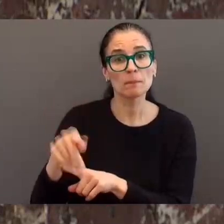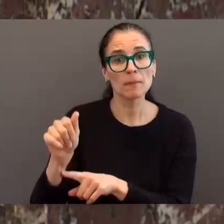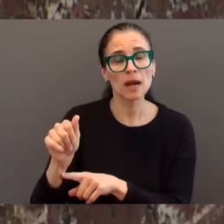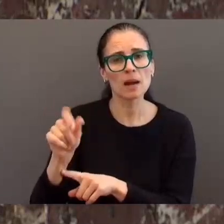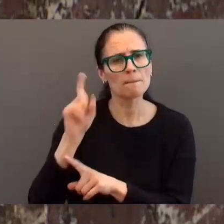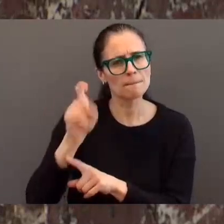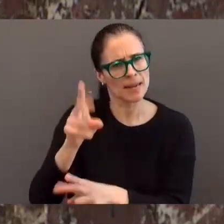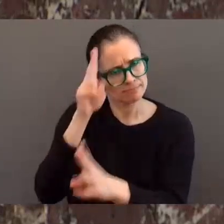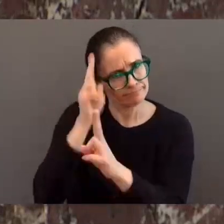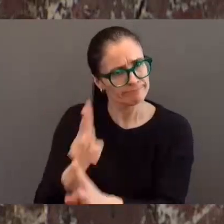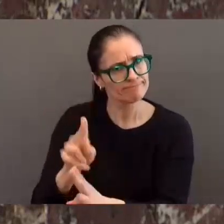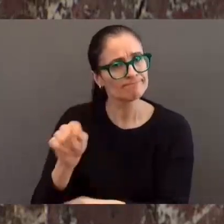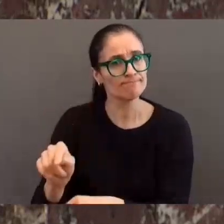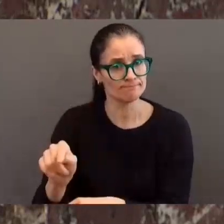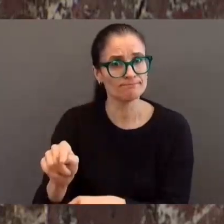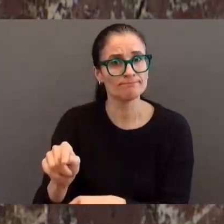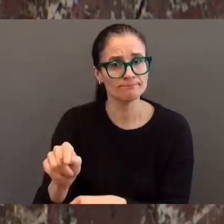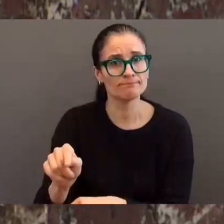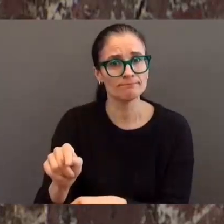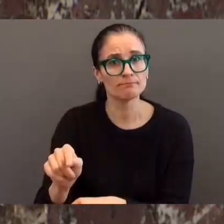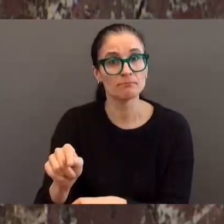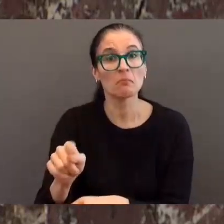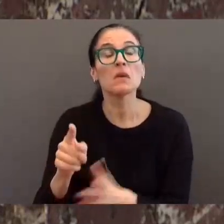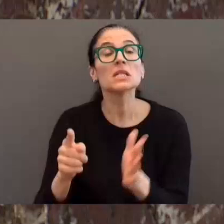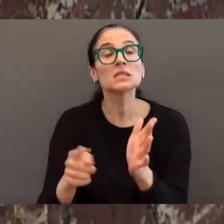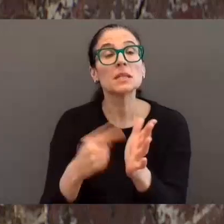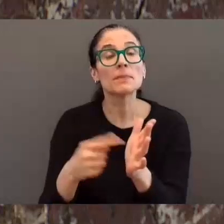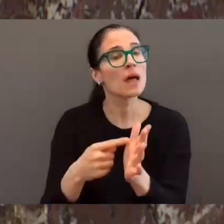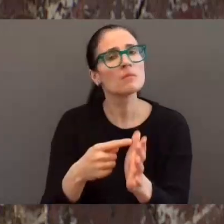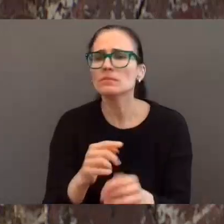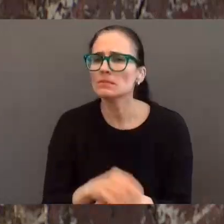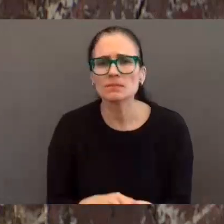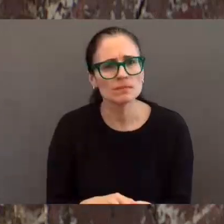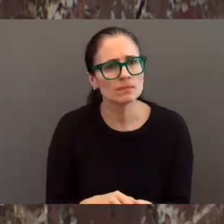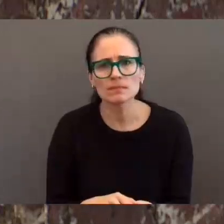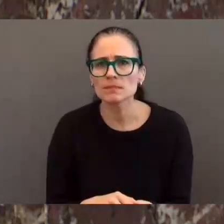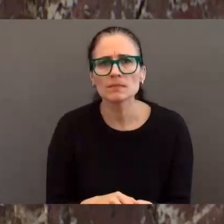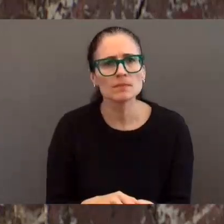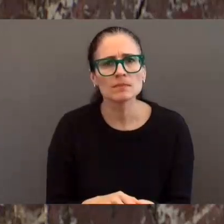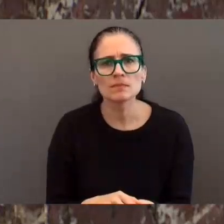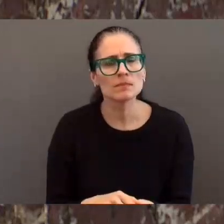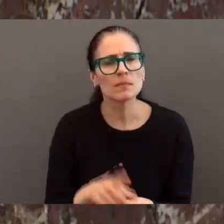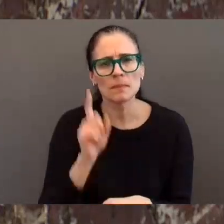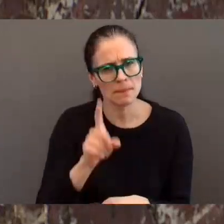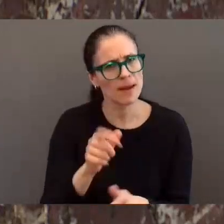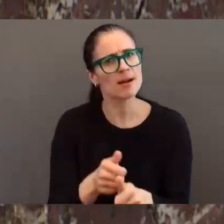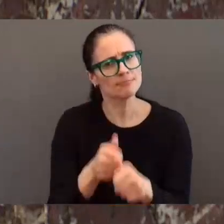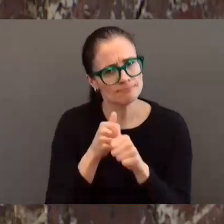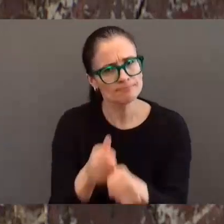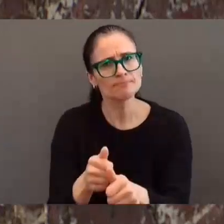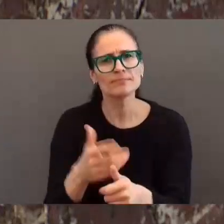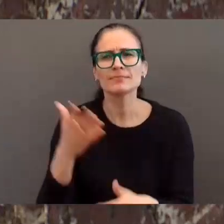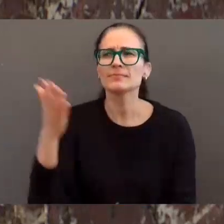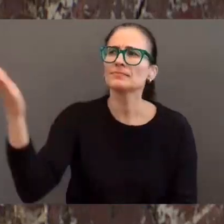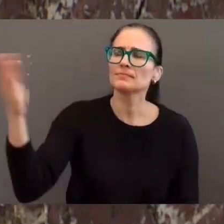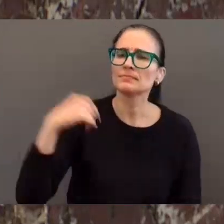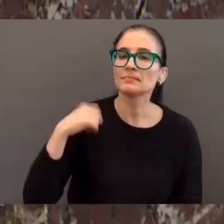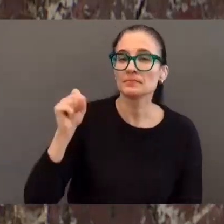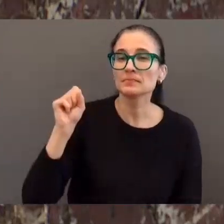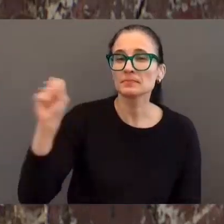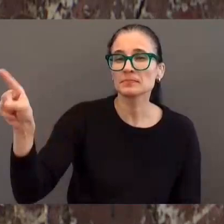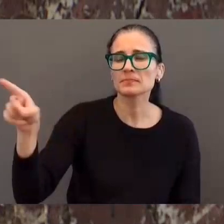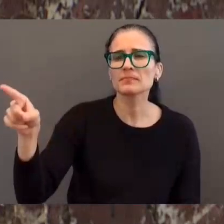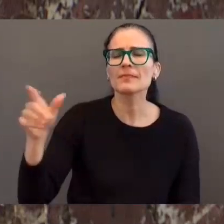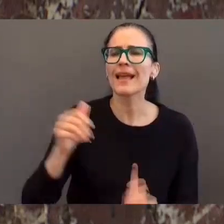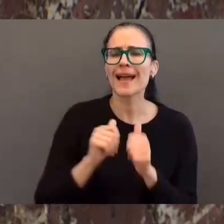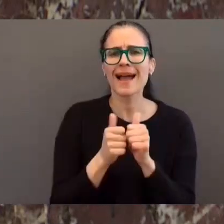this government. Through you, Mr. Speaker, to the Premier, how do you expect First Nations to trust that you are committed